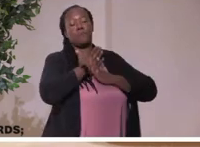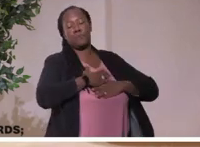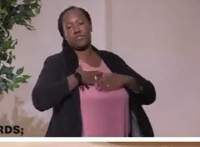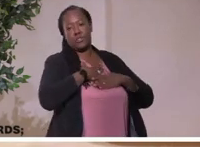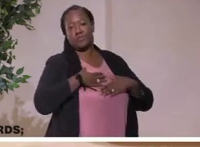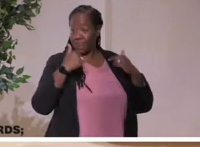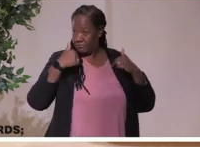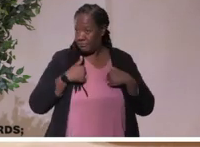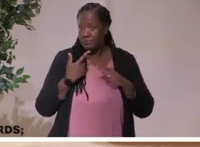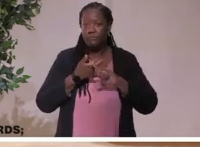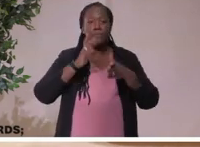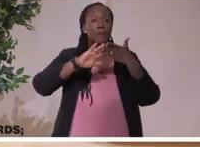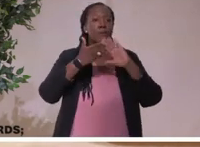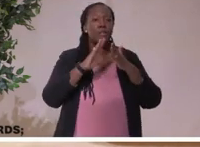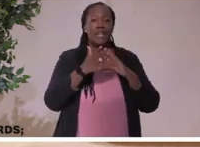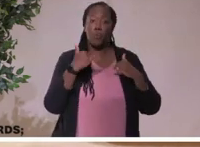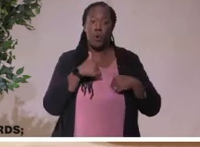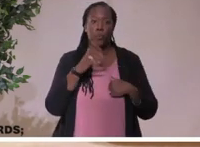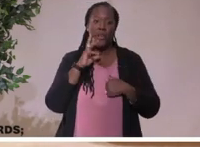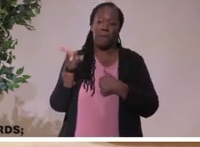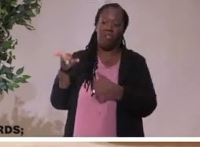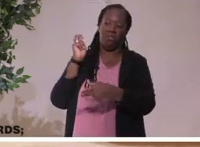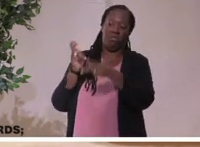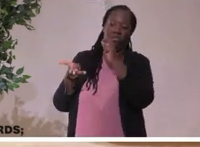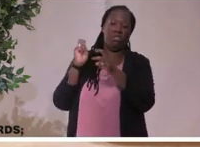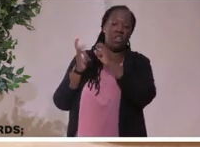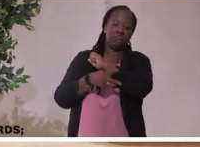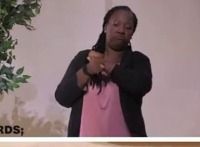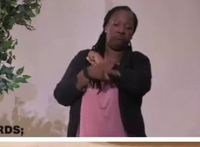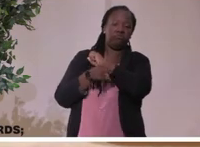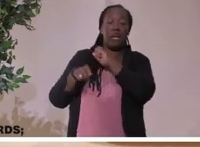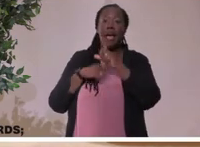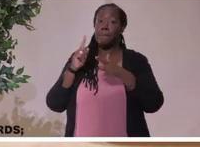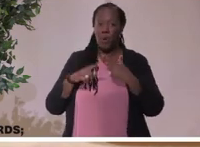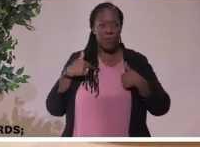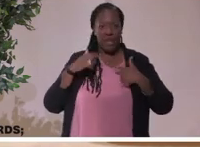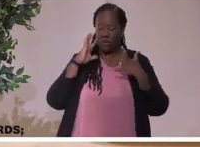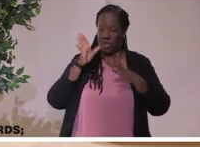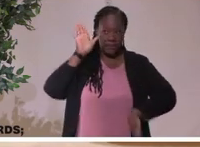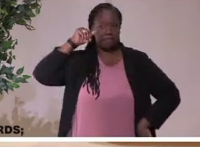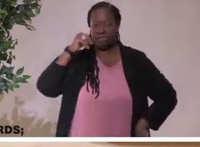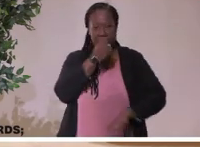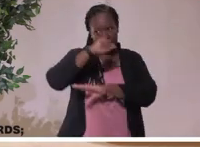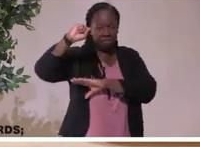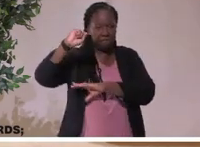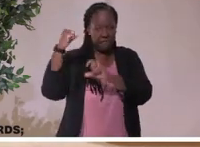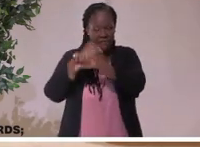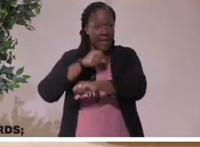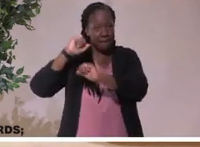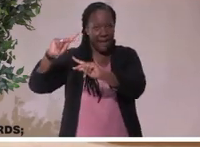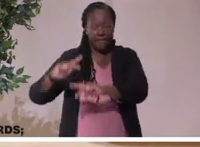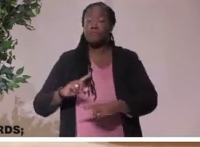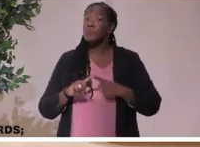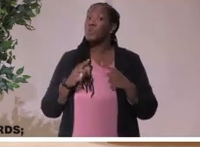from a community where we are being appropriated quite a lot, but we are taking back our fight with this. So, but